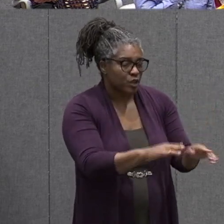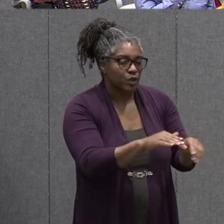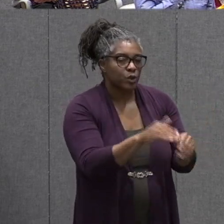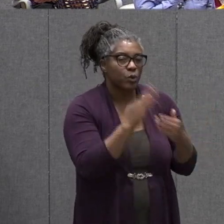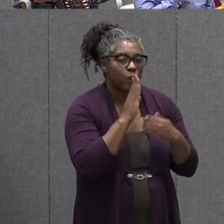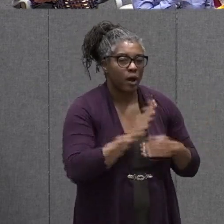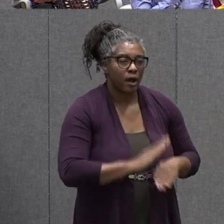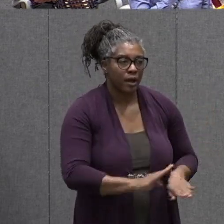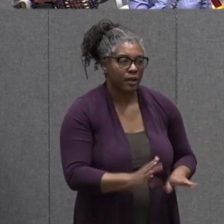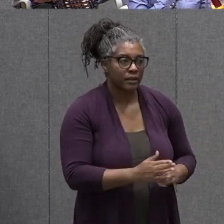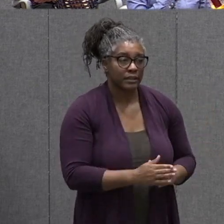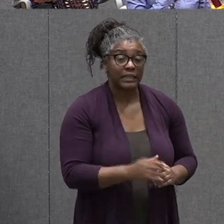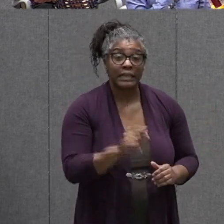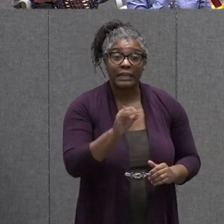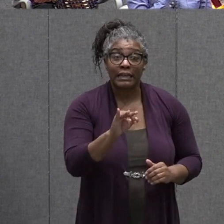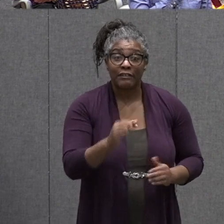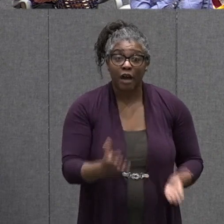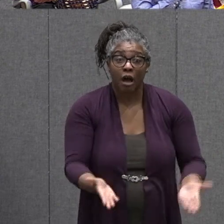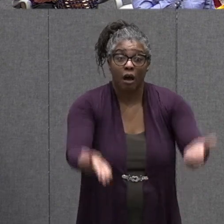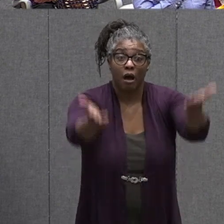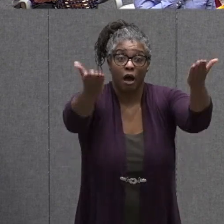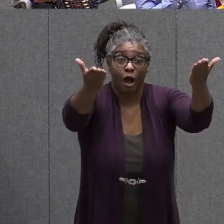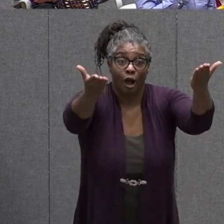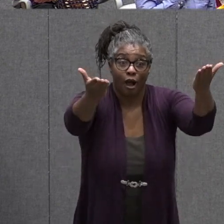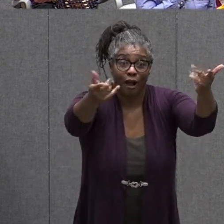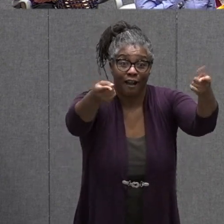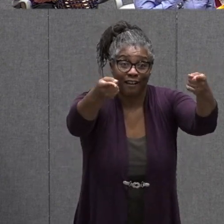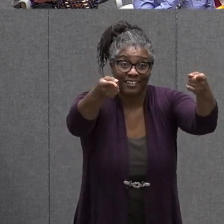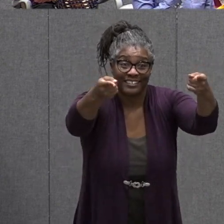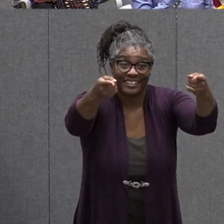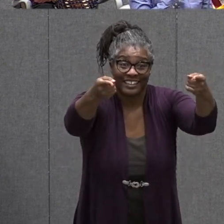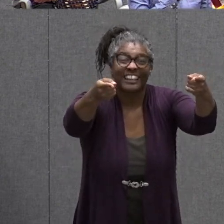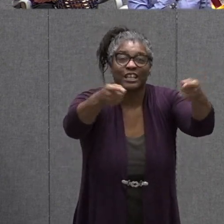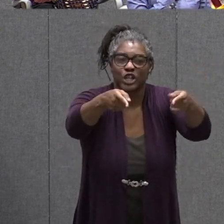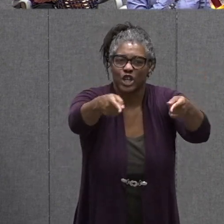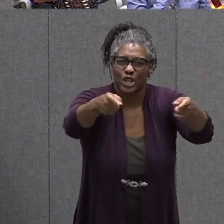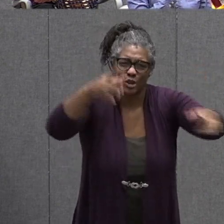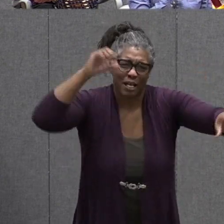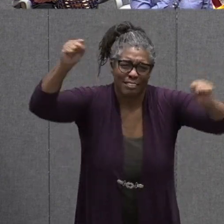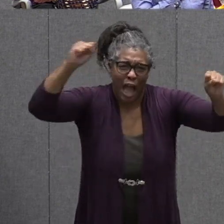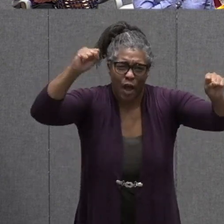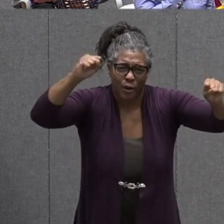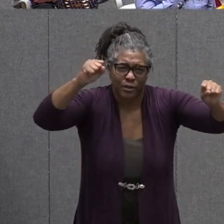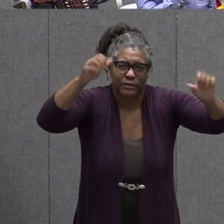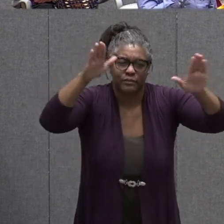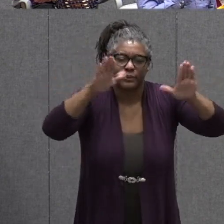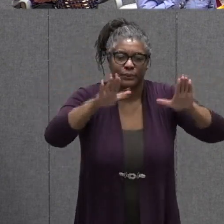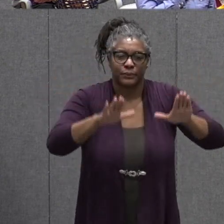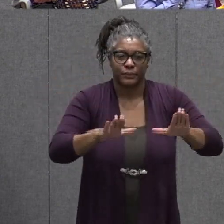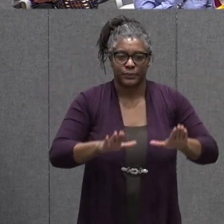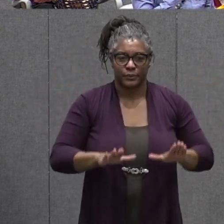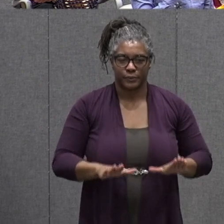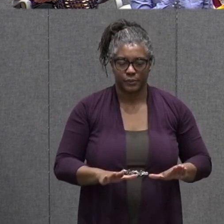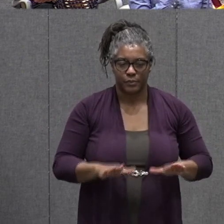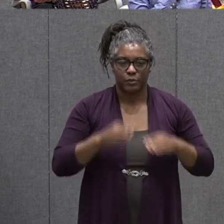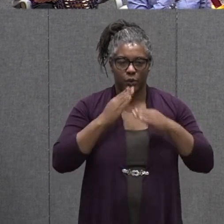this, you're getting louder, and if I'm doing this, that's right, you're getting quieter.